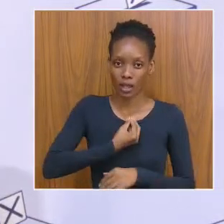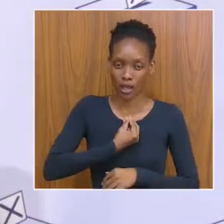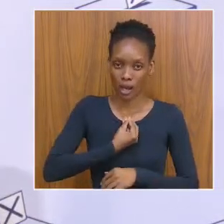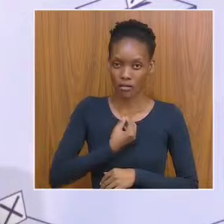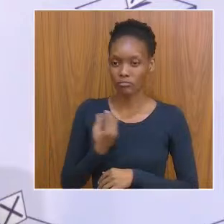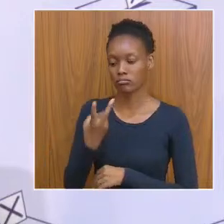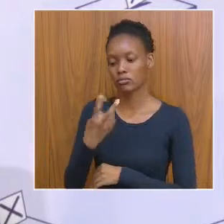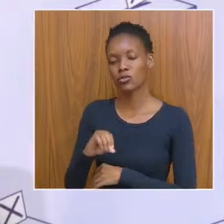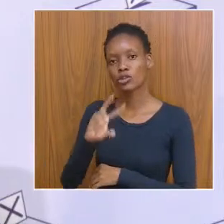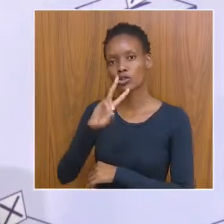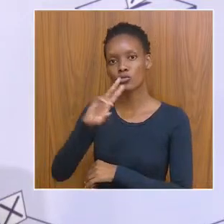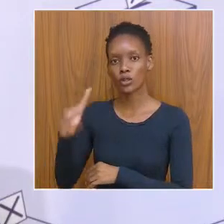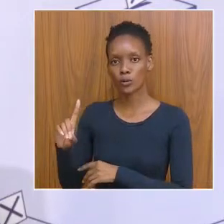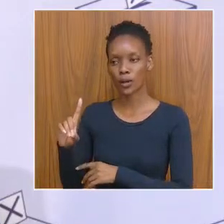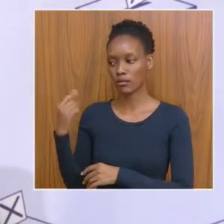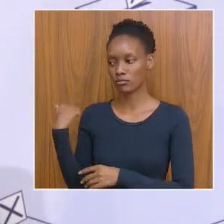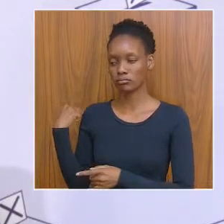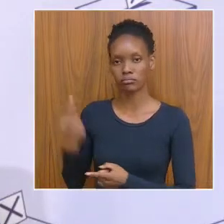2021,